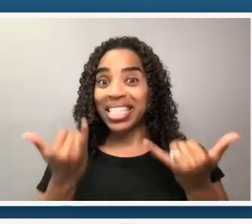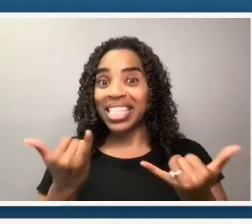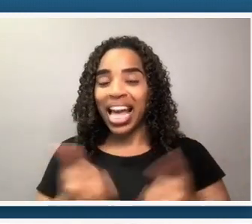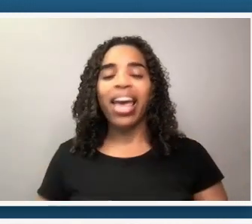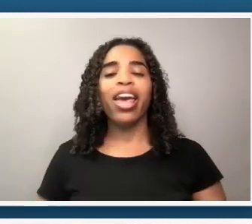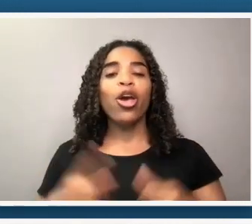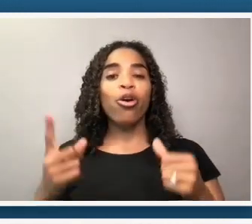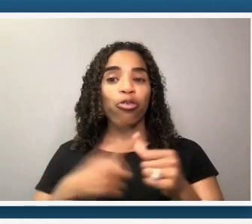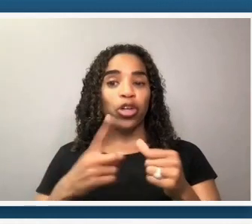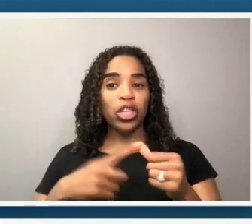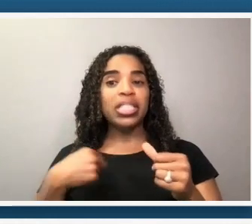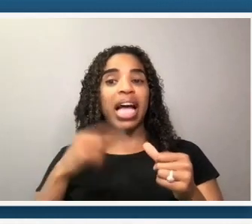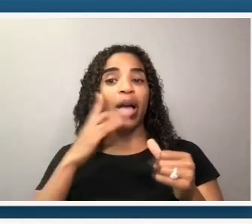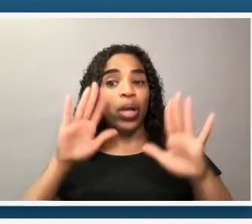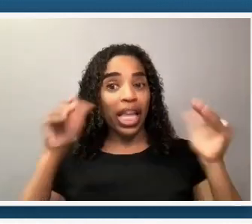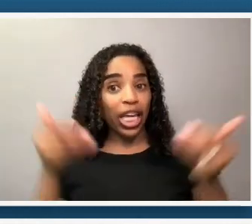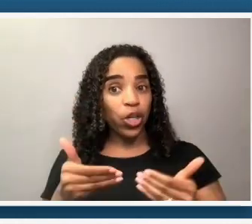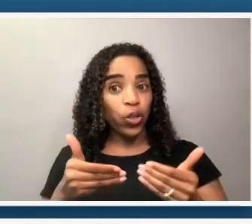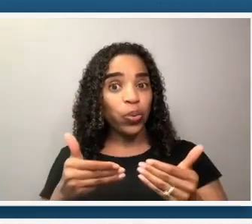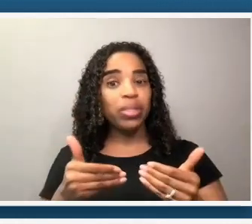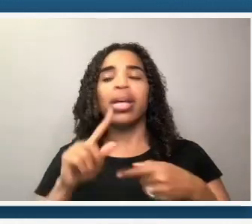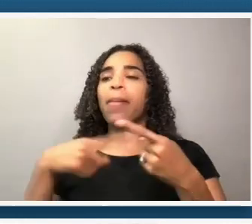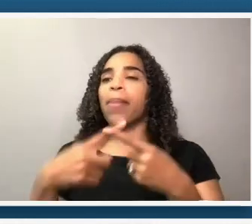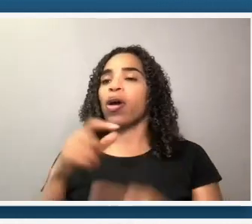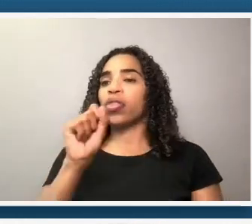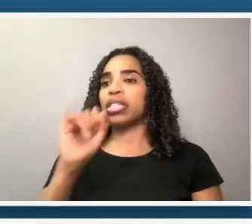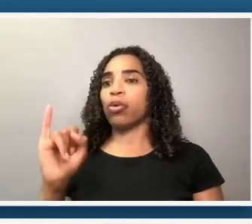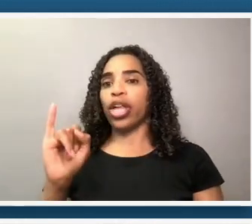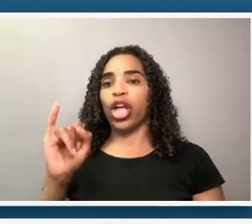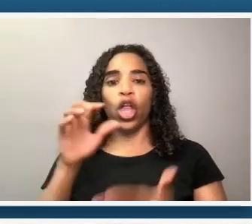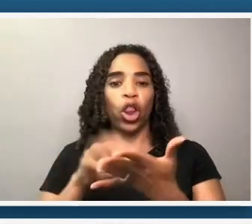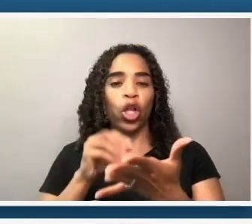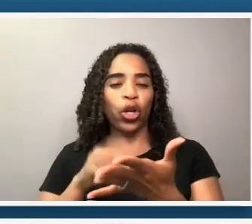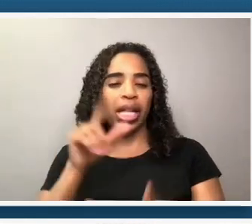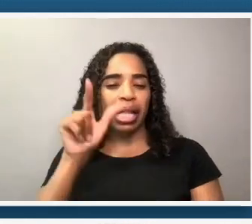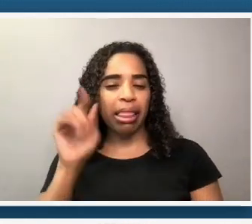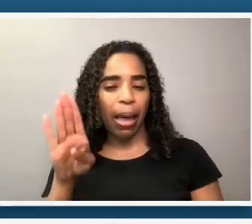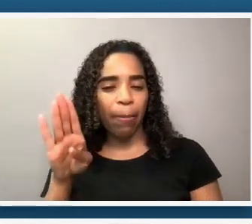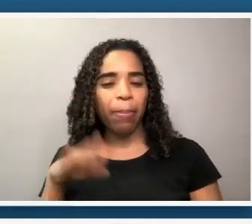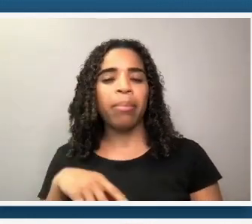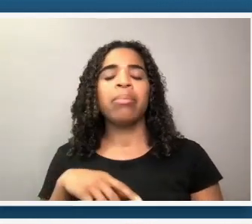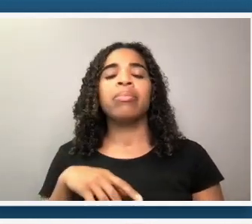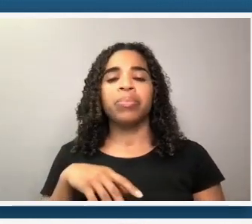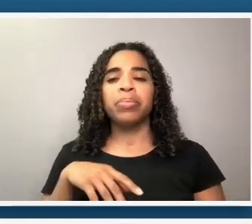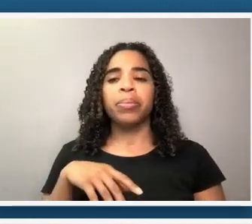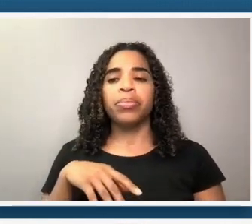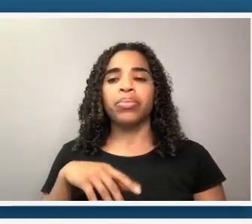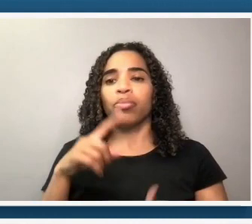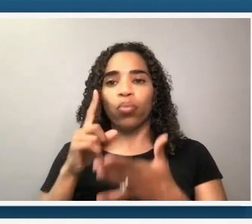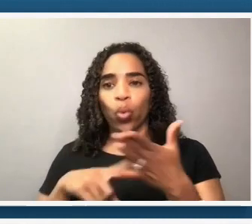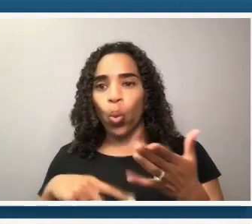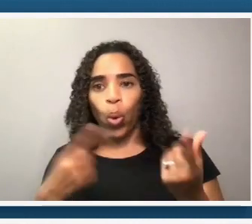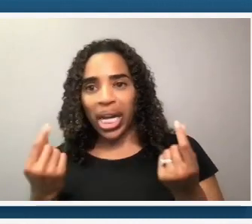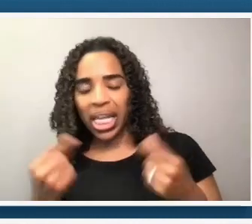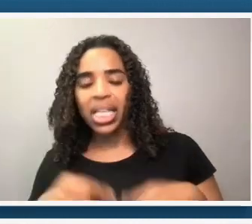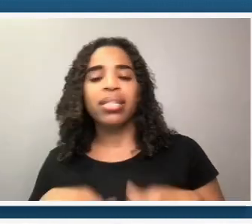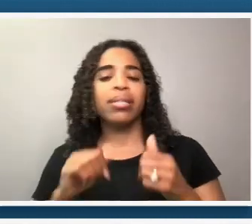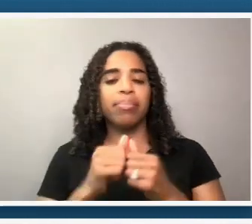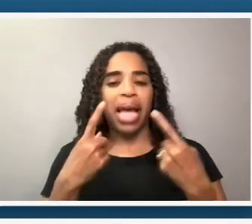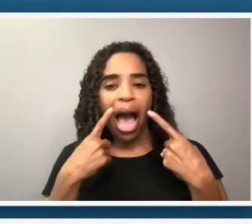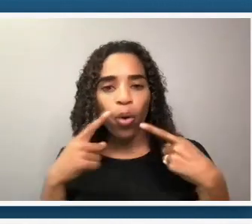off with a quick introduction to the Smithsonian Learning Lab, what it is and how it works. We'll then transition over to